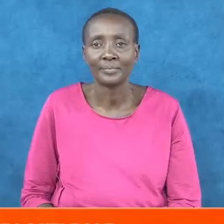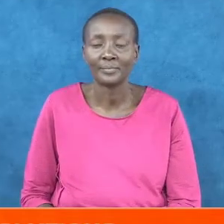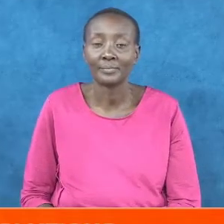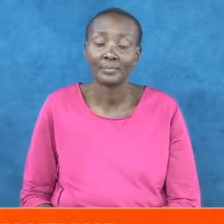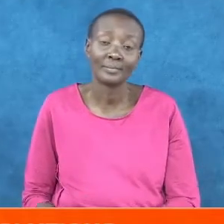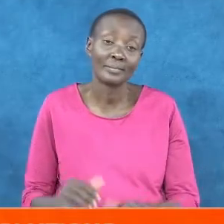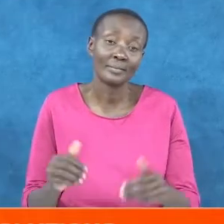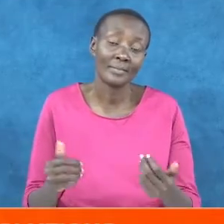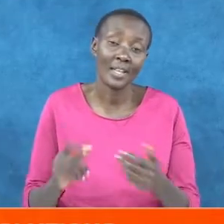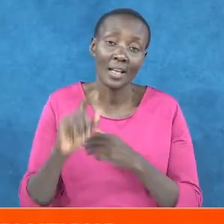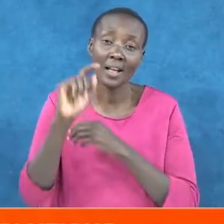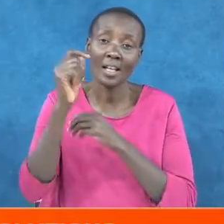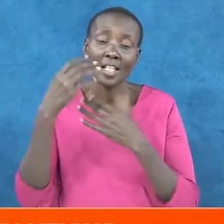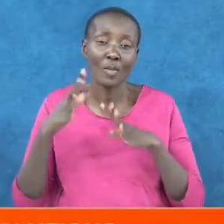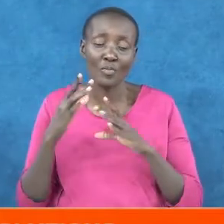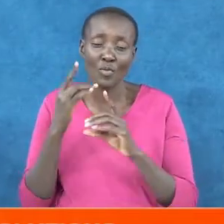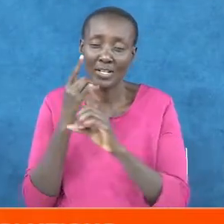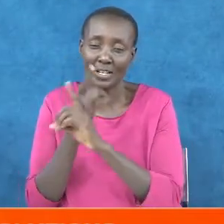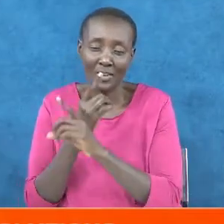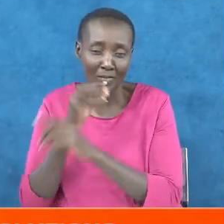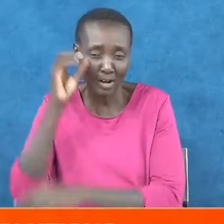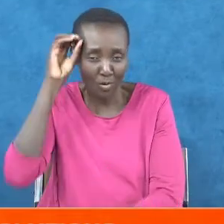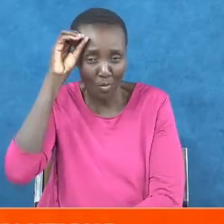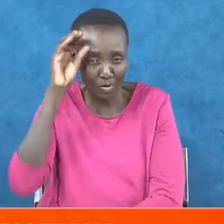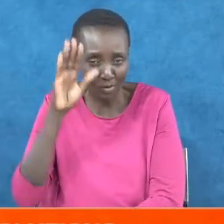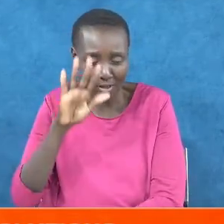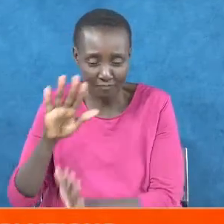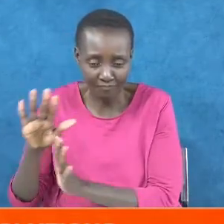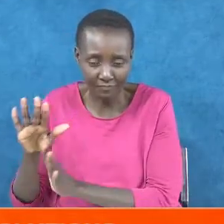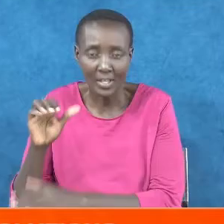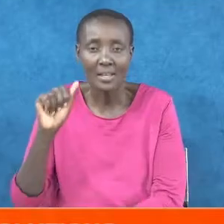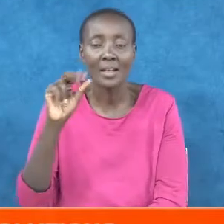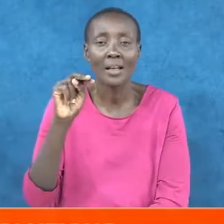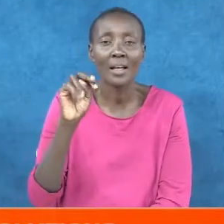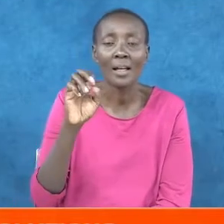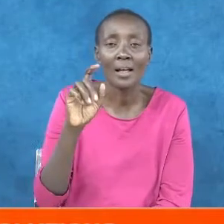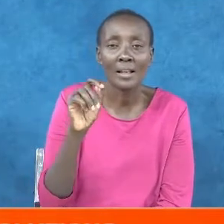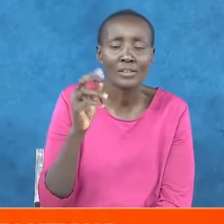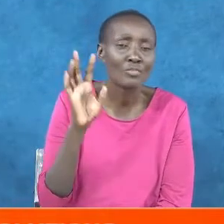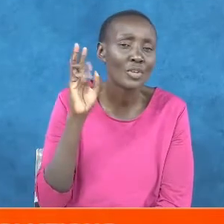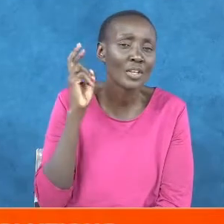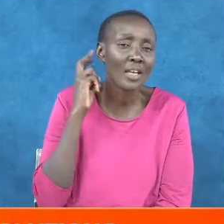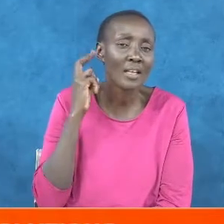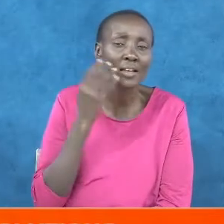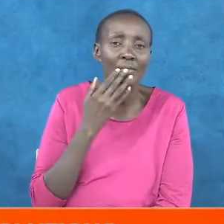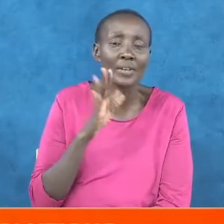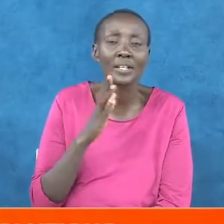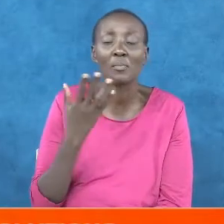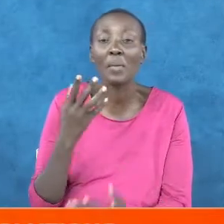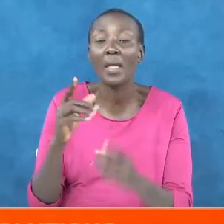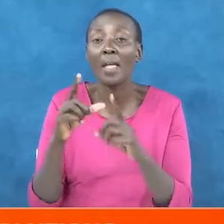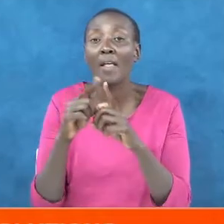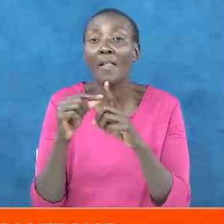Right, and those are Kenyans with their diverse opinions. And of course, Annette, as you can hear, maybe the term alternative